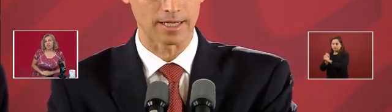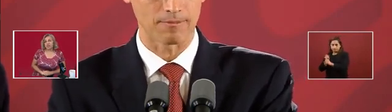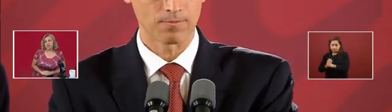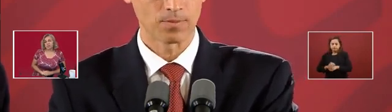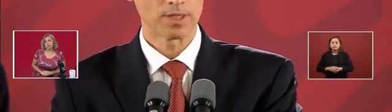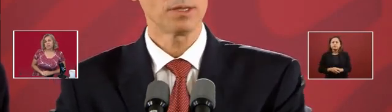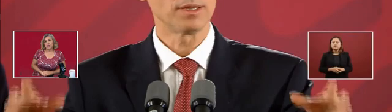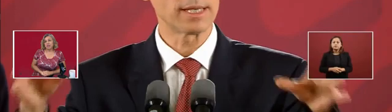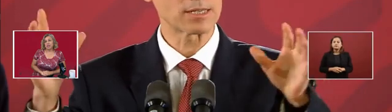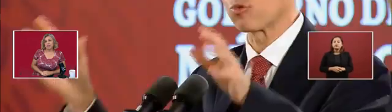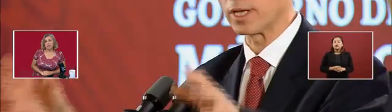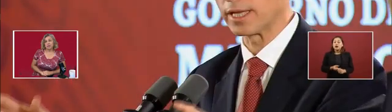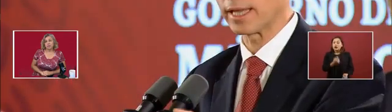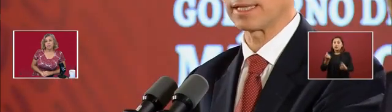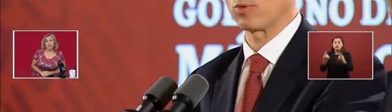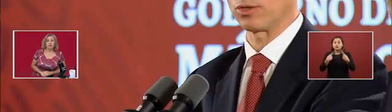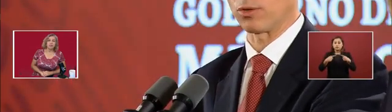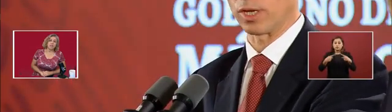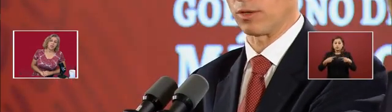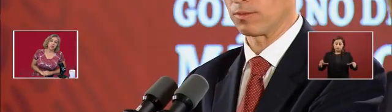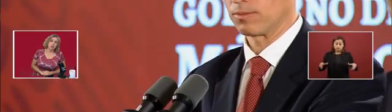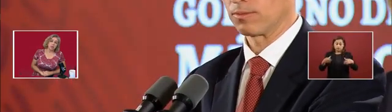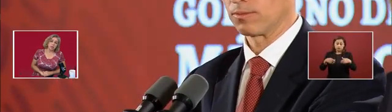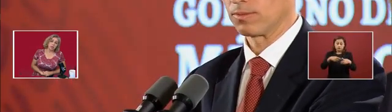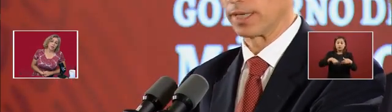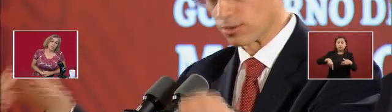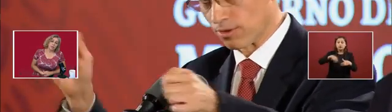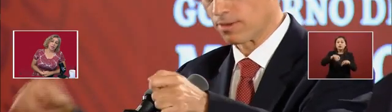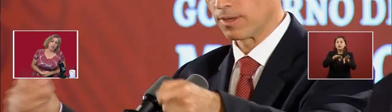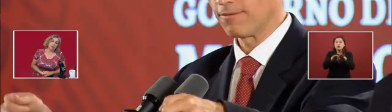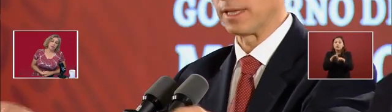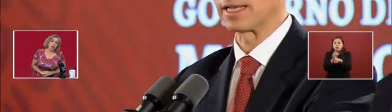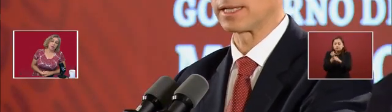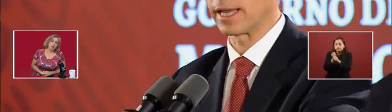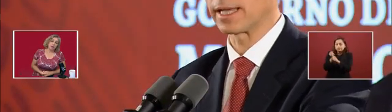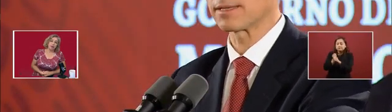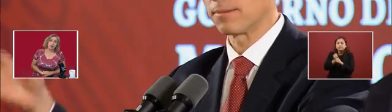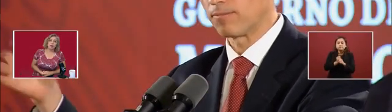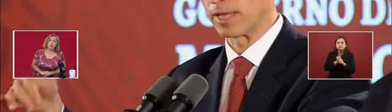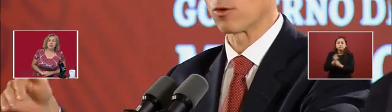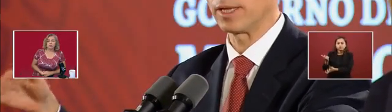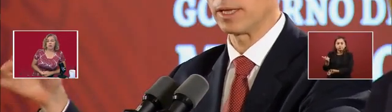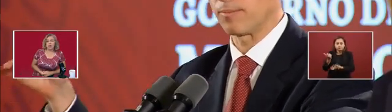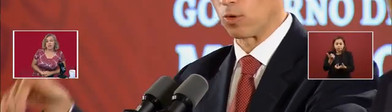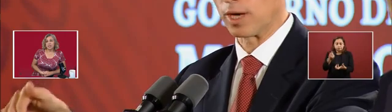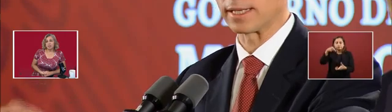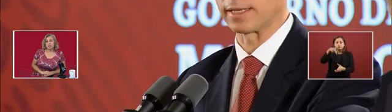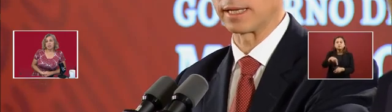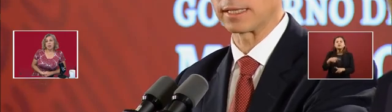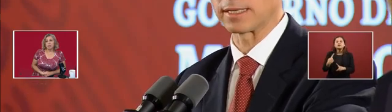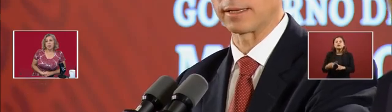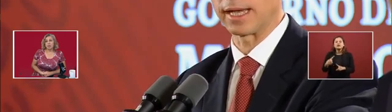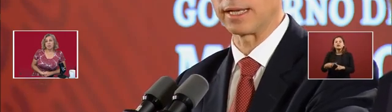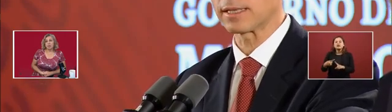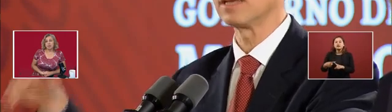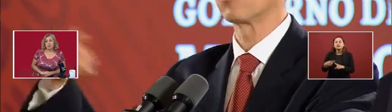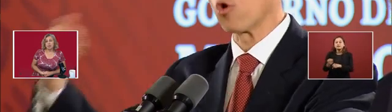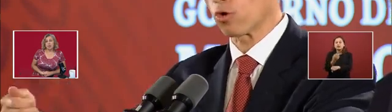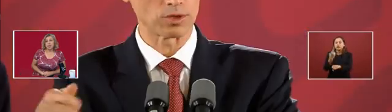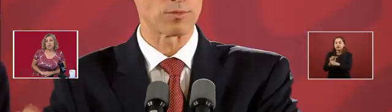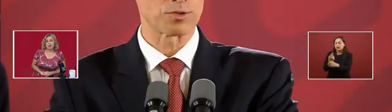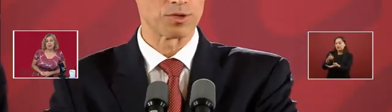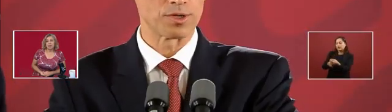is that we have preferential evidence in case why we use